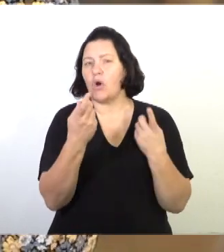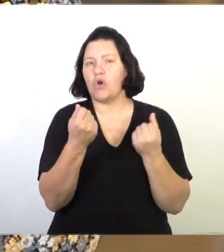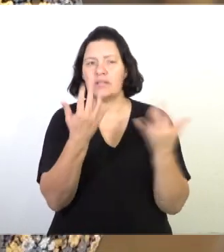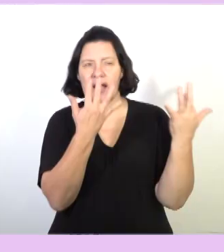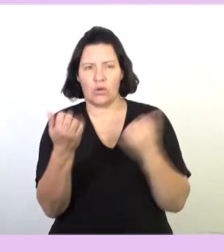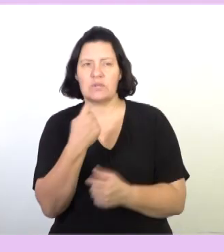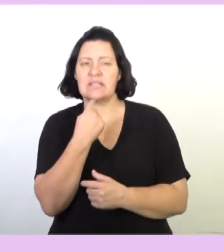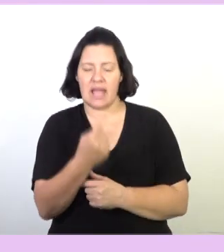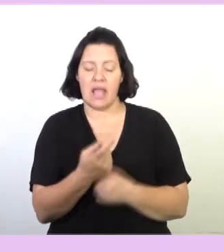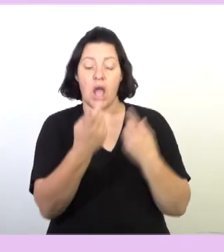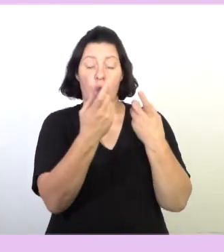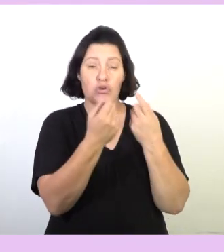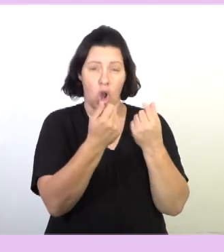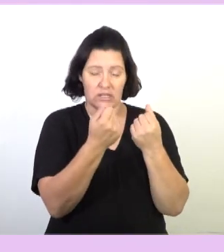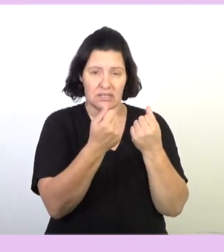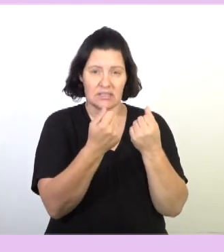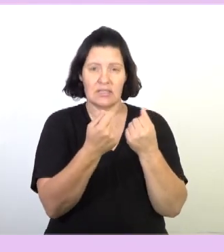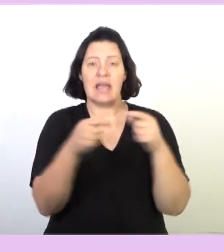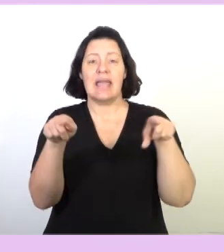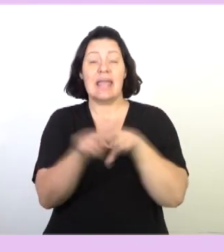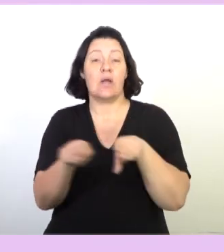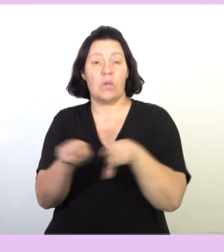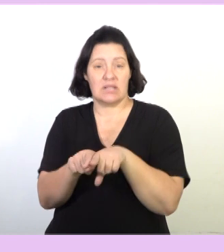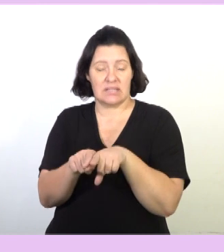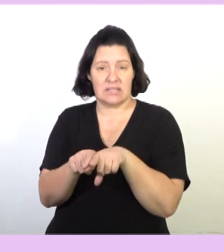calculate cost, we can say cost is equals to